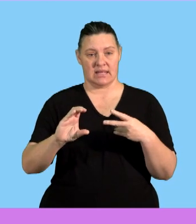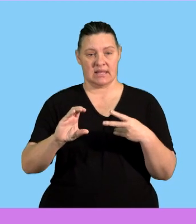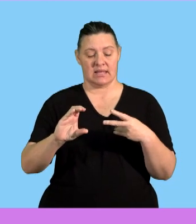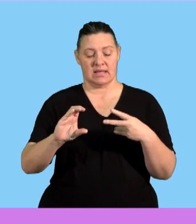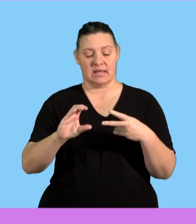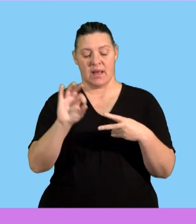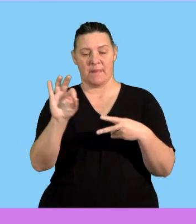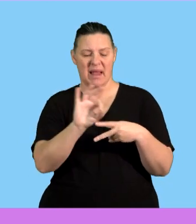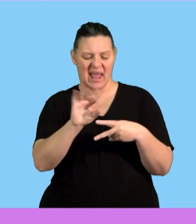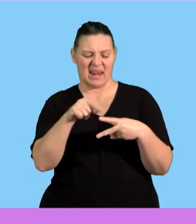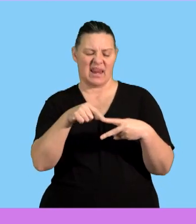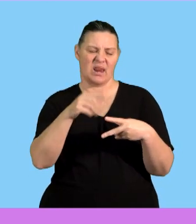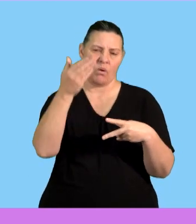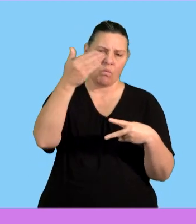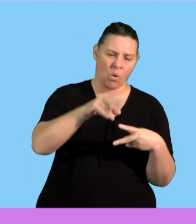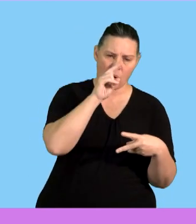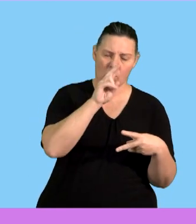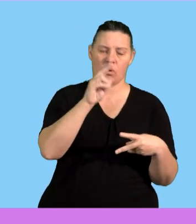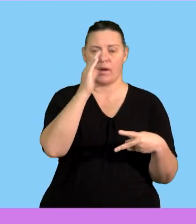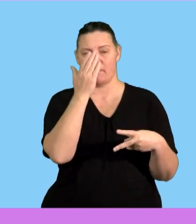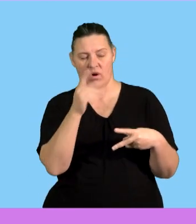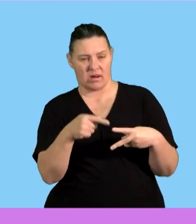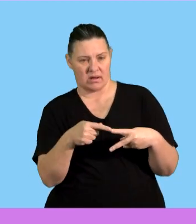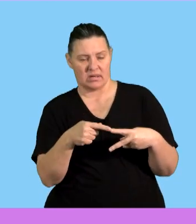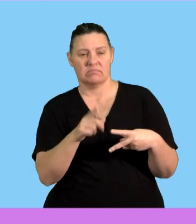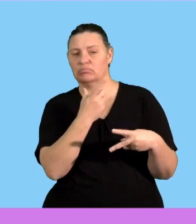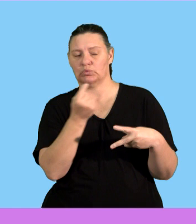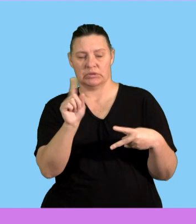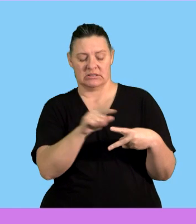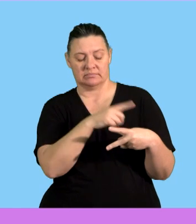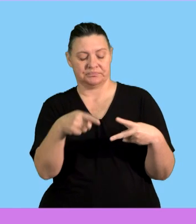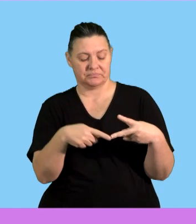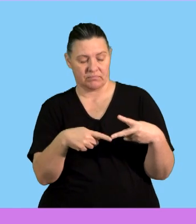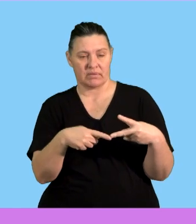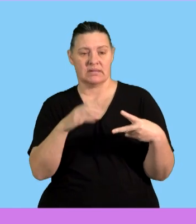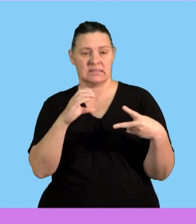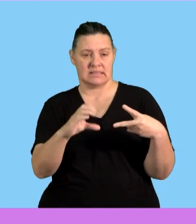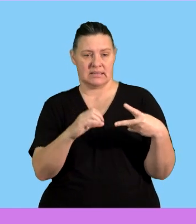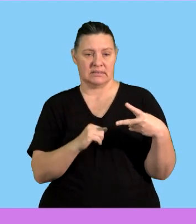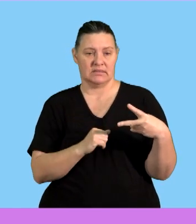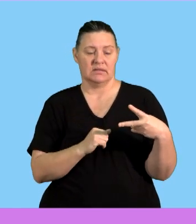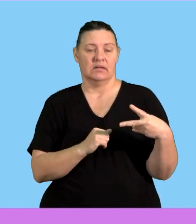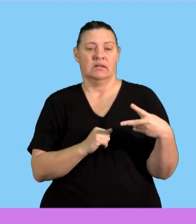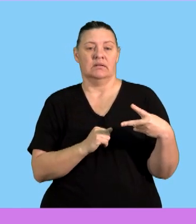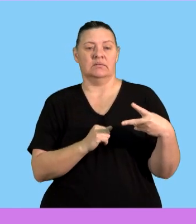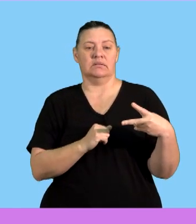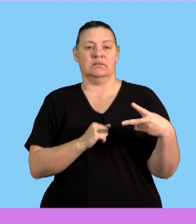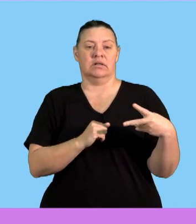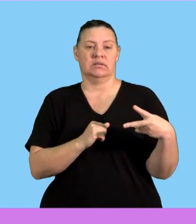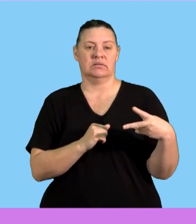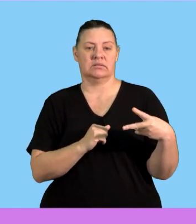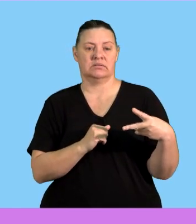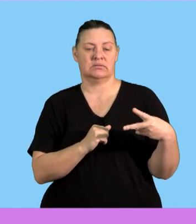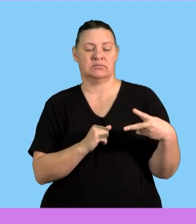That's basically your planning, looking at the hole, looking at the mirror, and see what you're going to do. Then second step here will